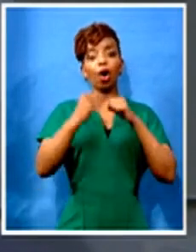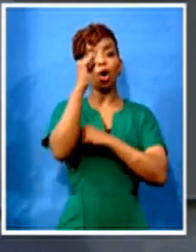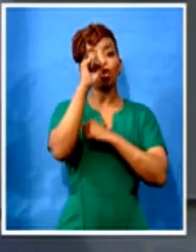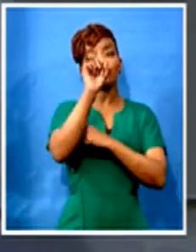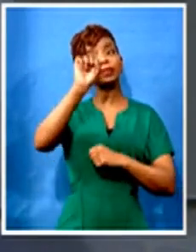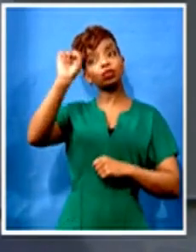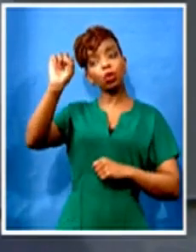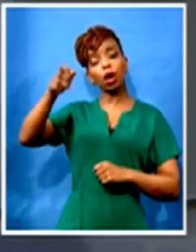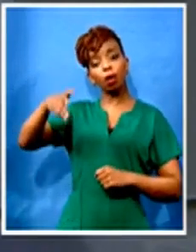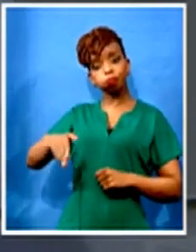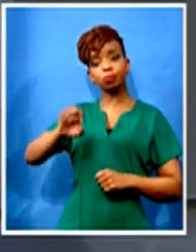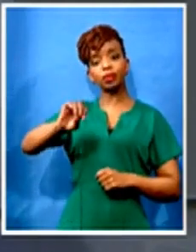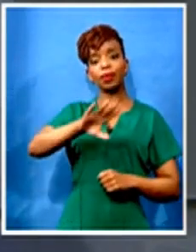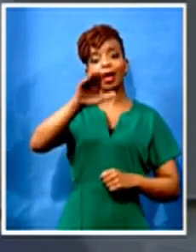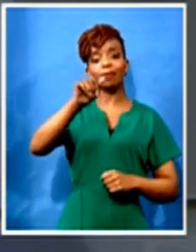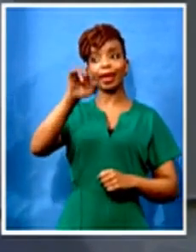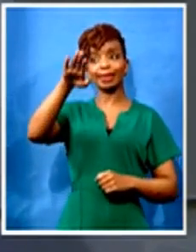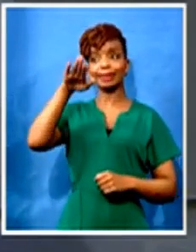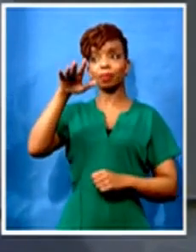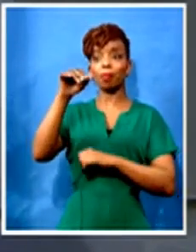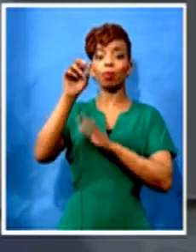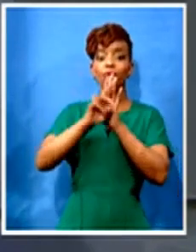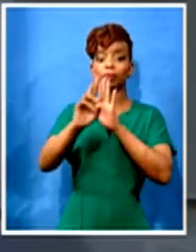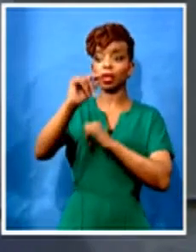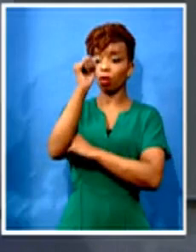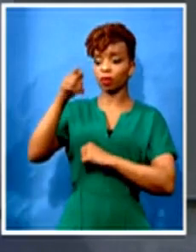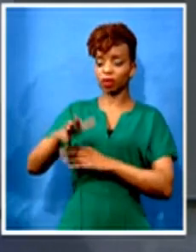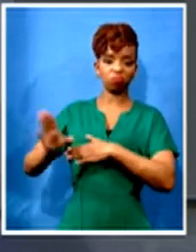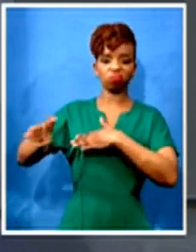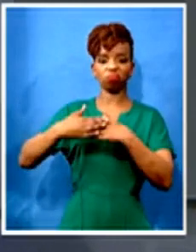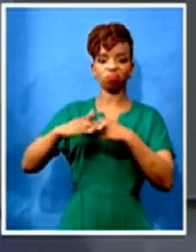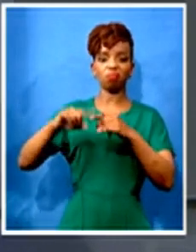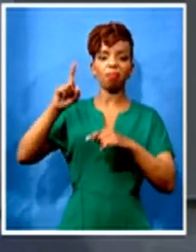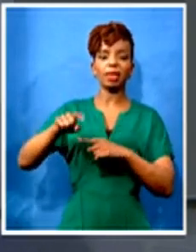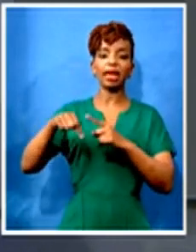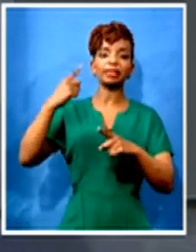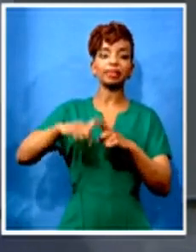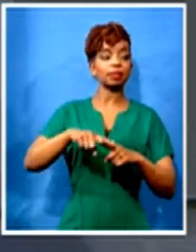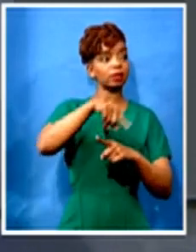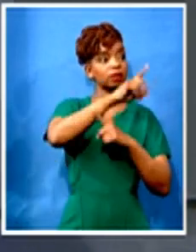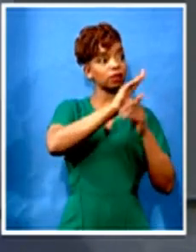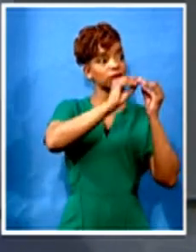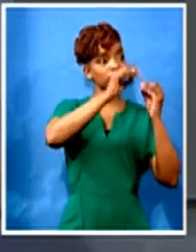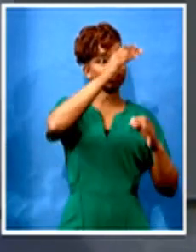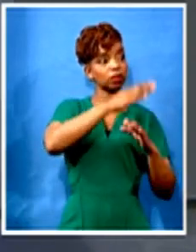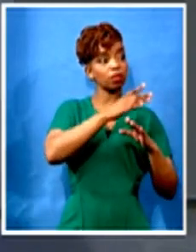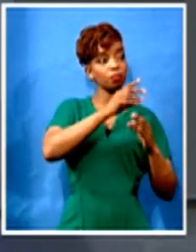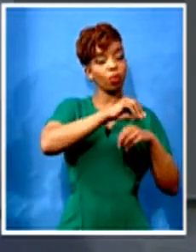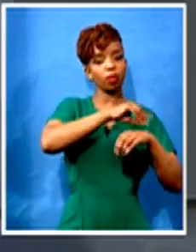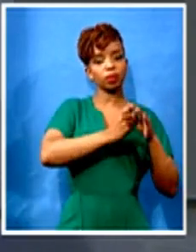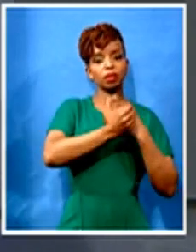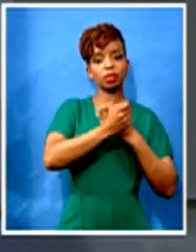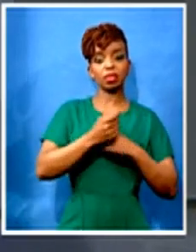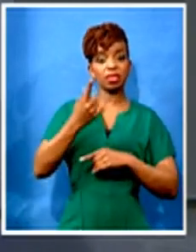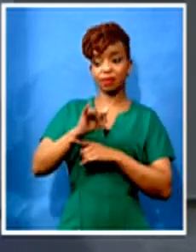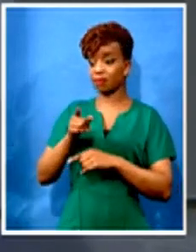been addressed. In a tweet, Malema said failure to close the embassy would result in the EFF preventing any Zimbabwean government official